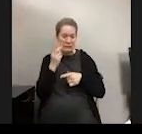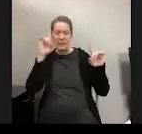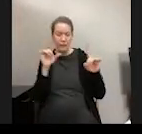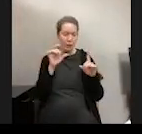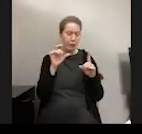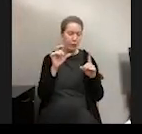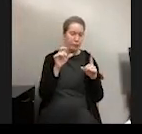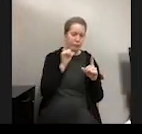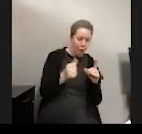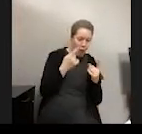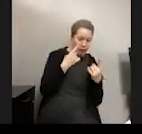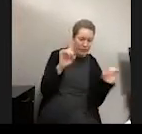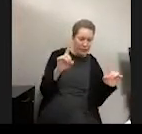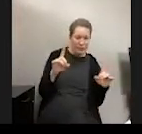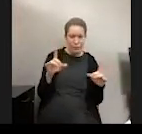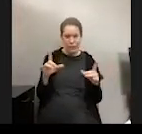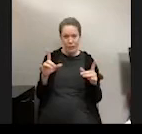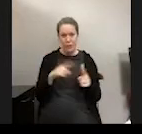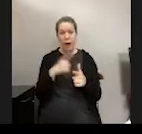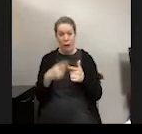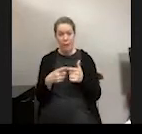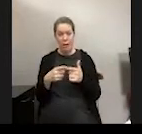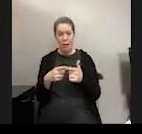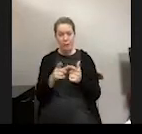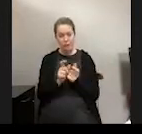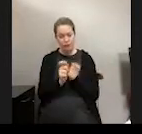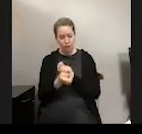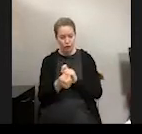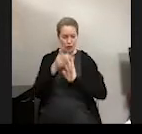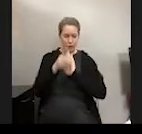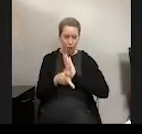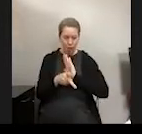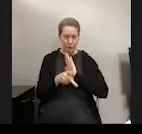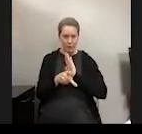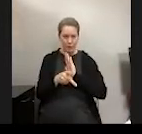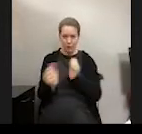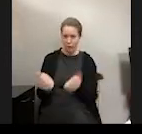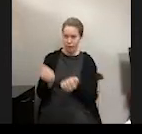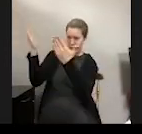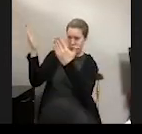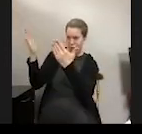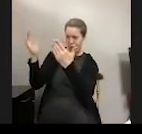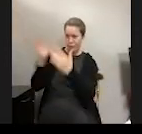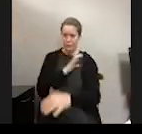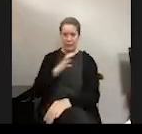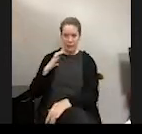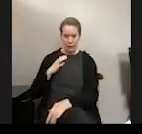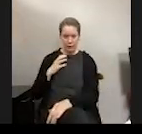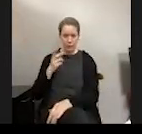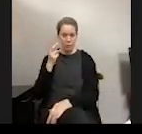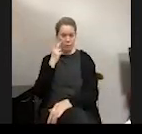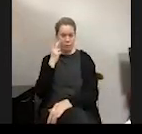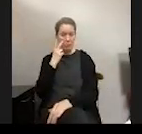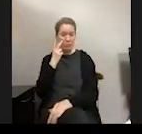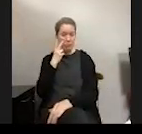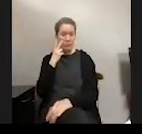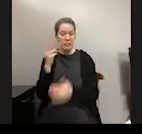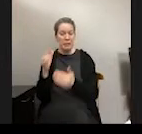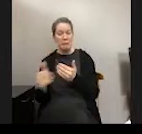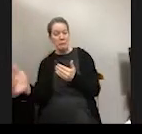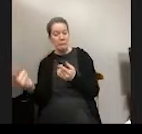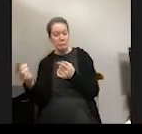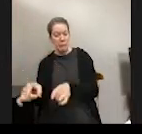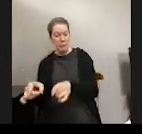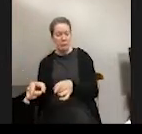out, we change policy, we put it through council and you know, everything works out after that. So it's a